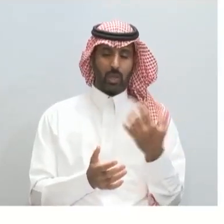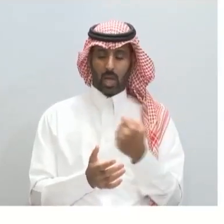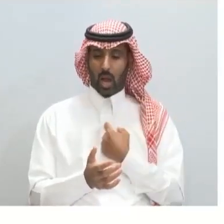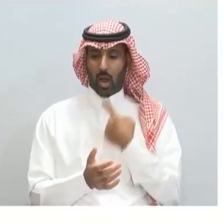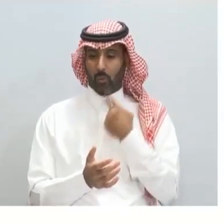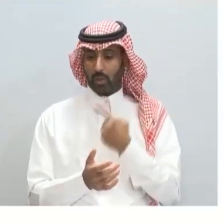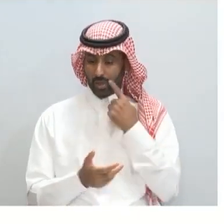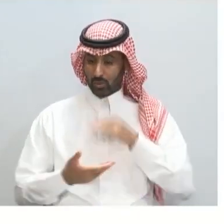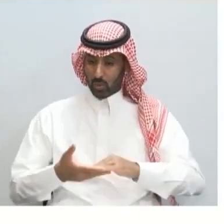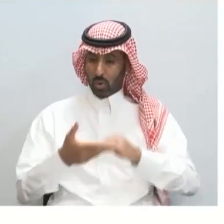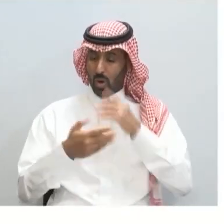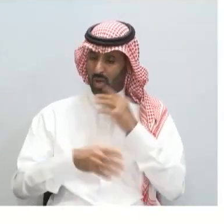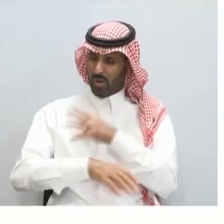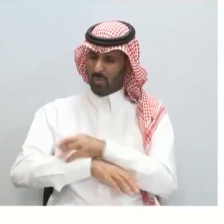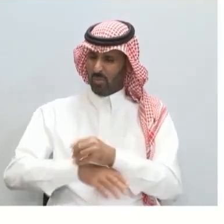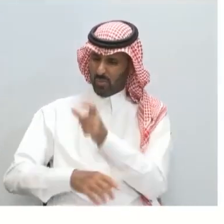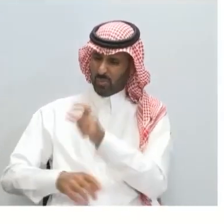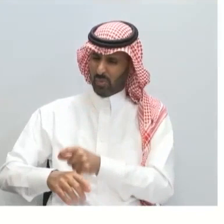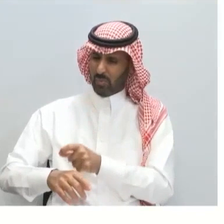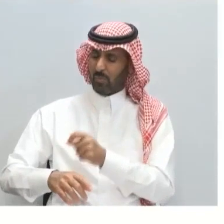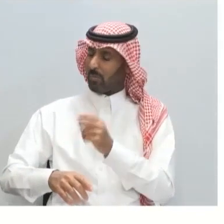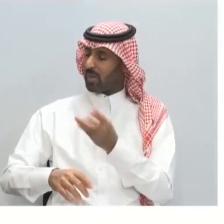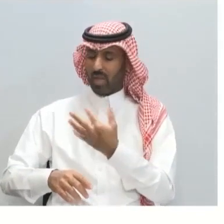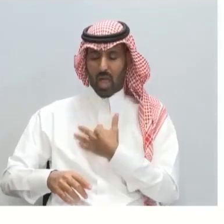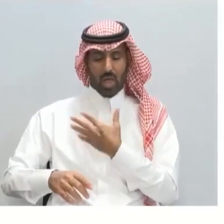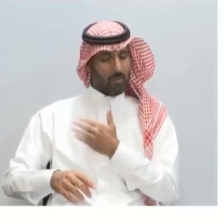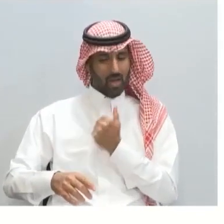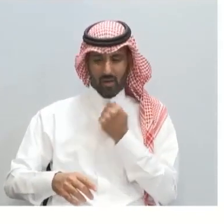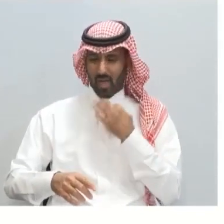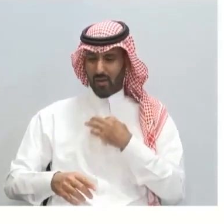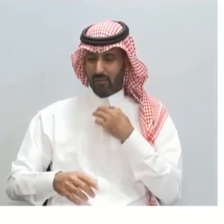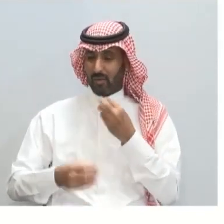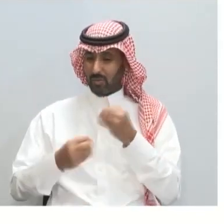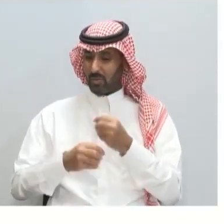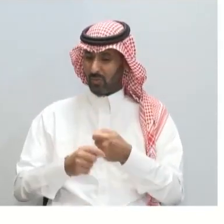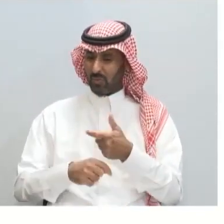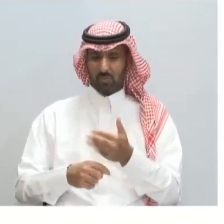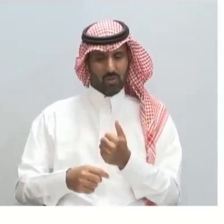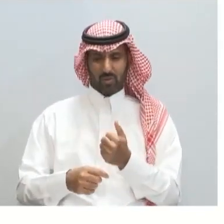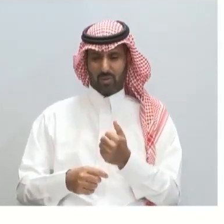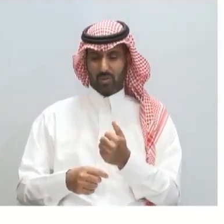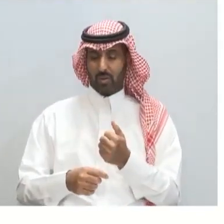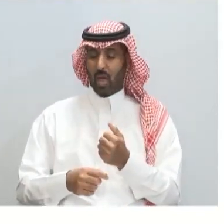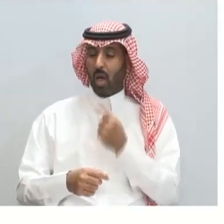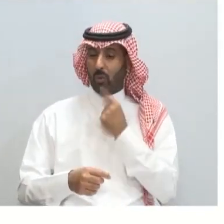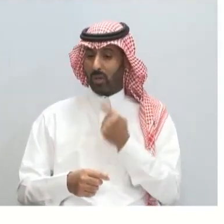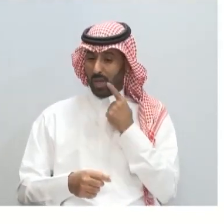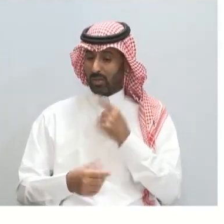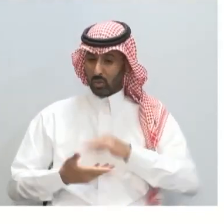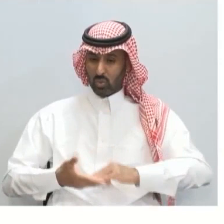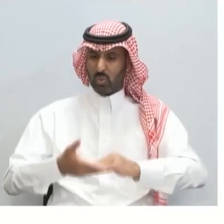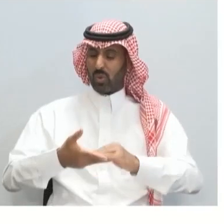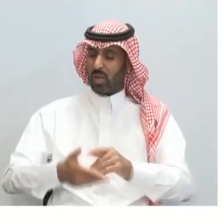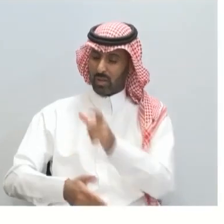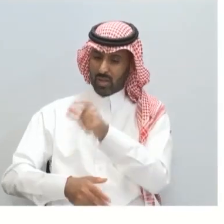I'd like to help the poor but I have no extra money I would of course he here I'd like to help the